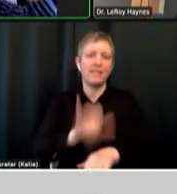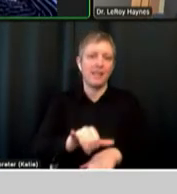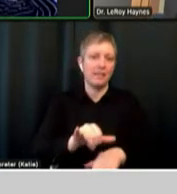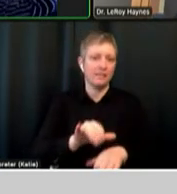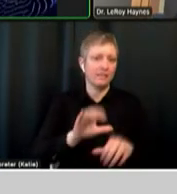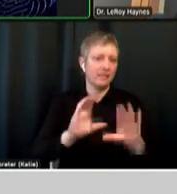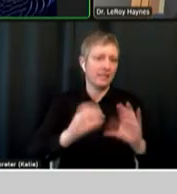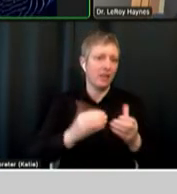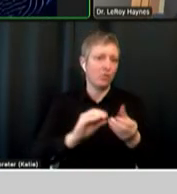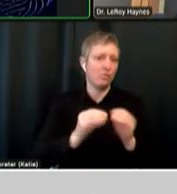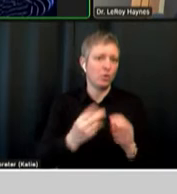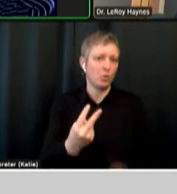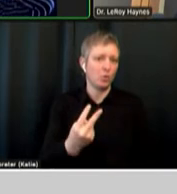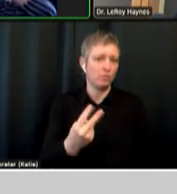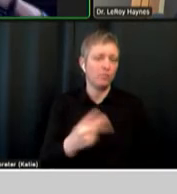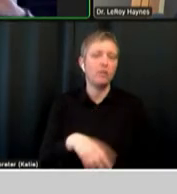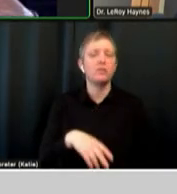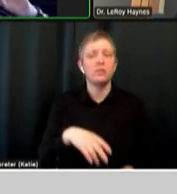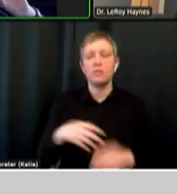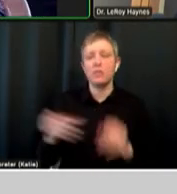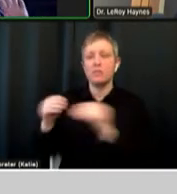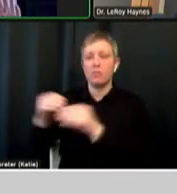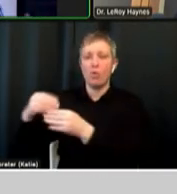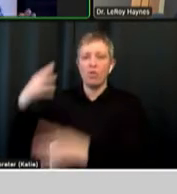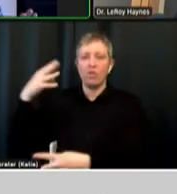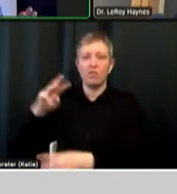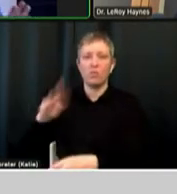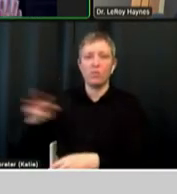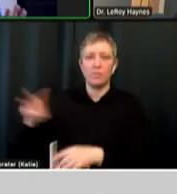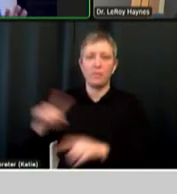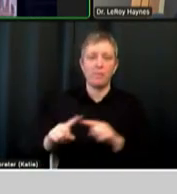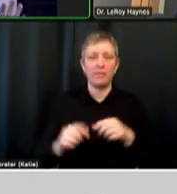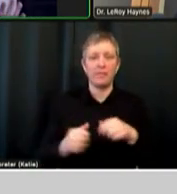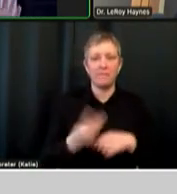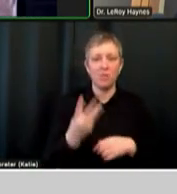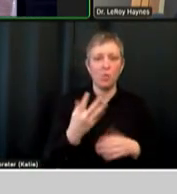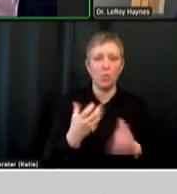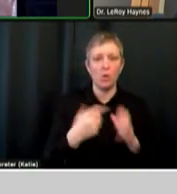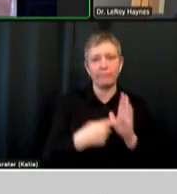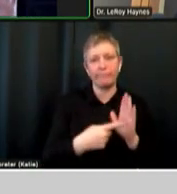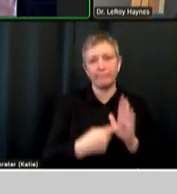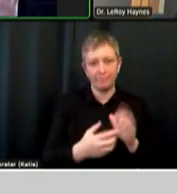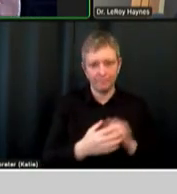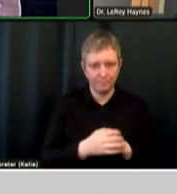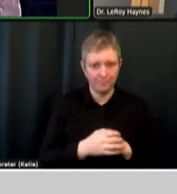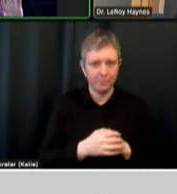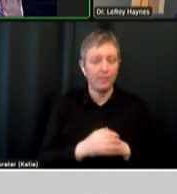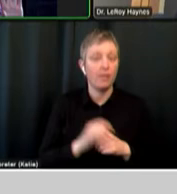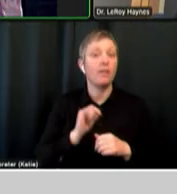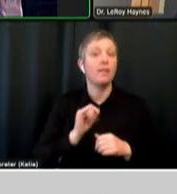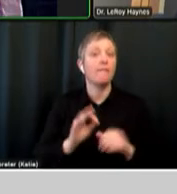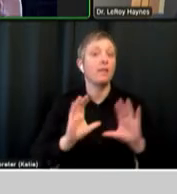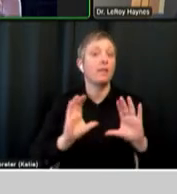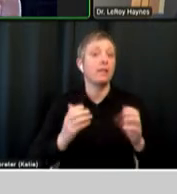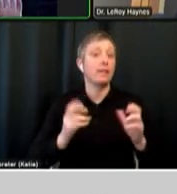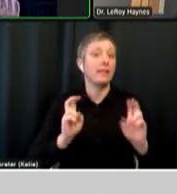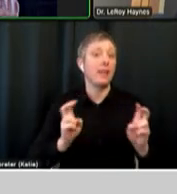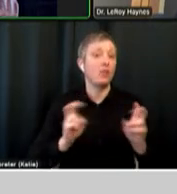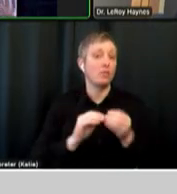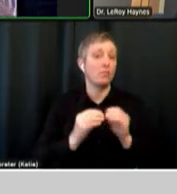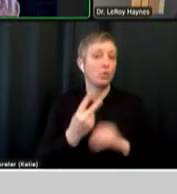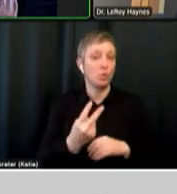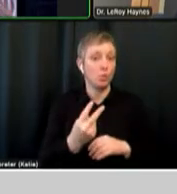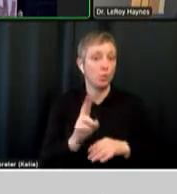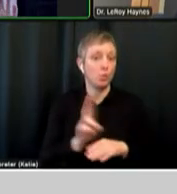few I wanted to point out to all of you. In the category 2, when there's a category 2 use of force, the officer